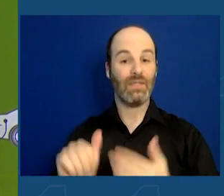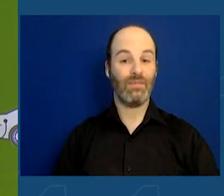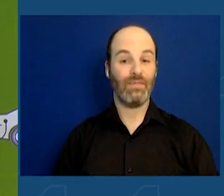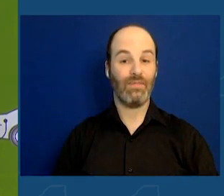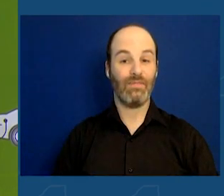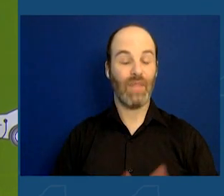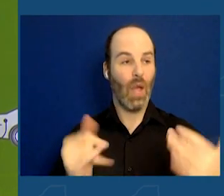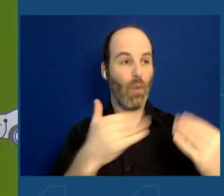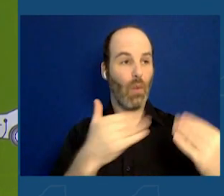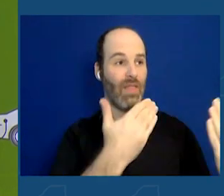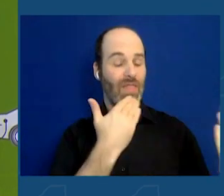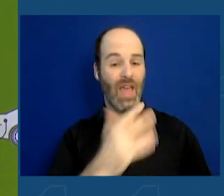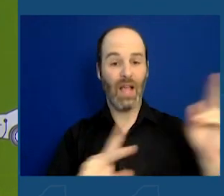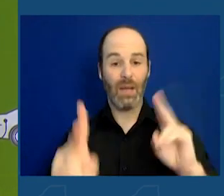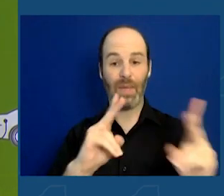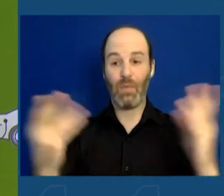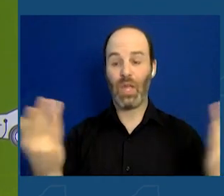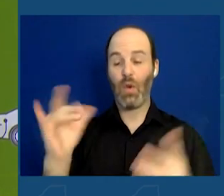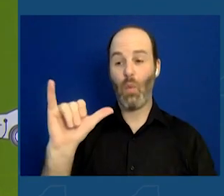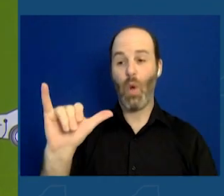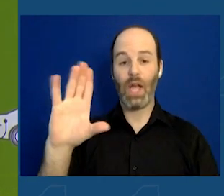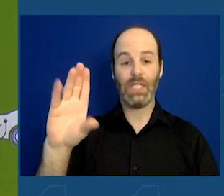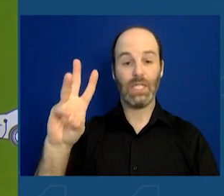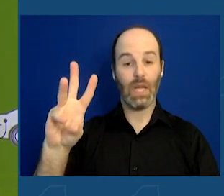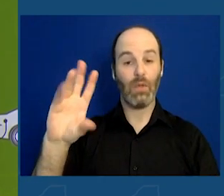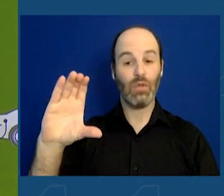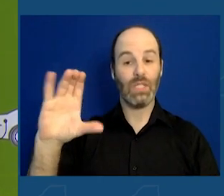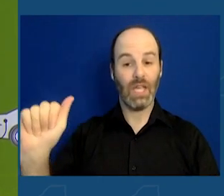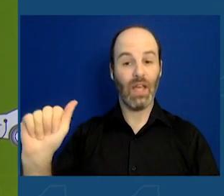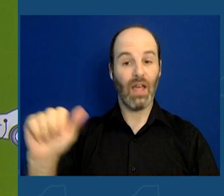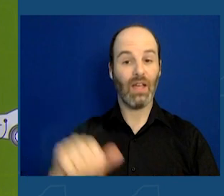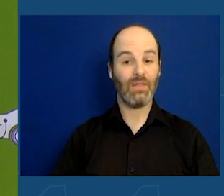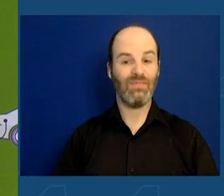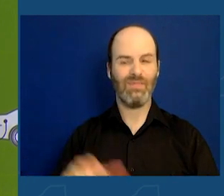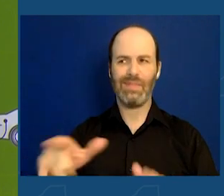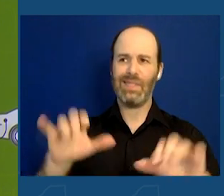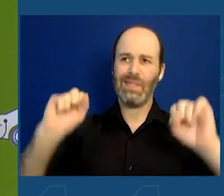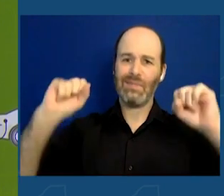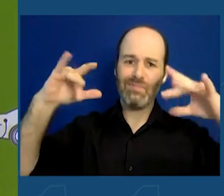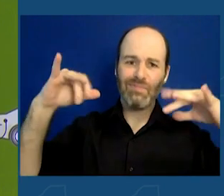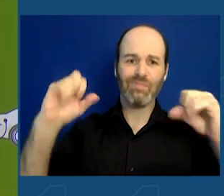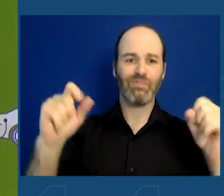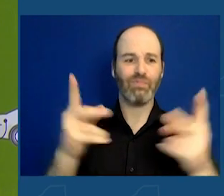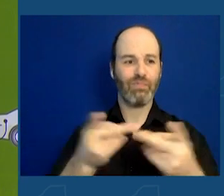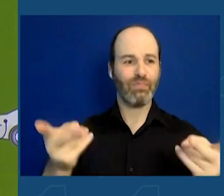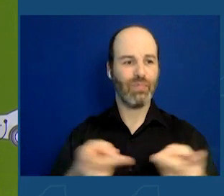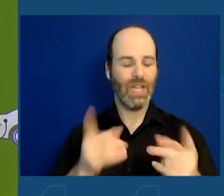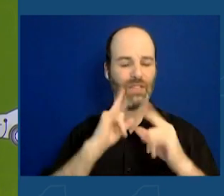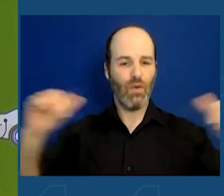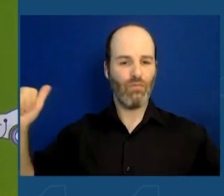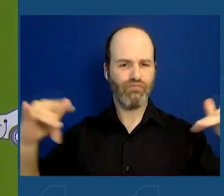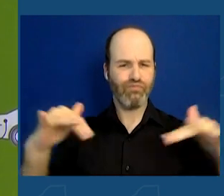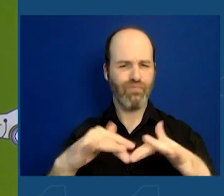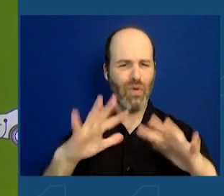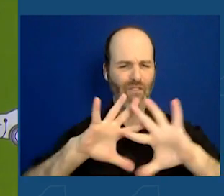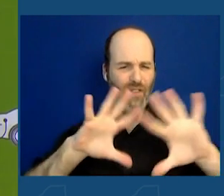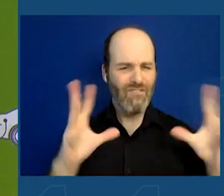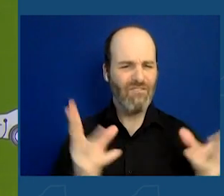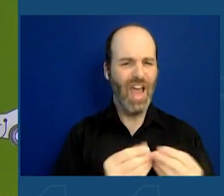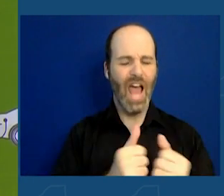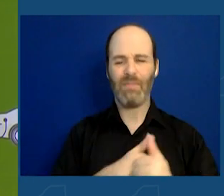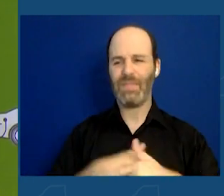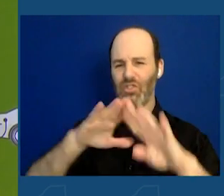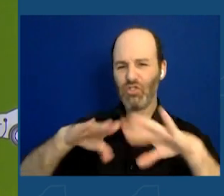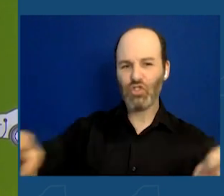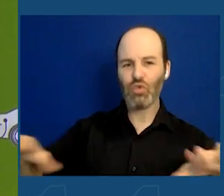this YWCA. This is an extraordinary gathering place for the families and the children who deserve to